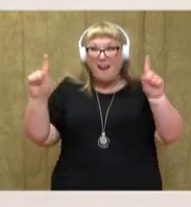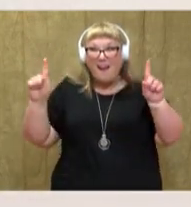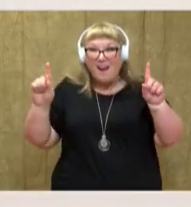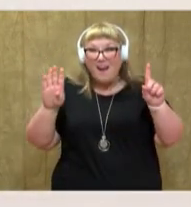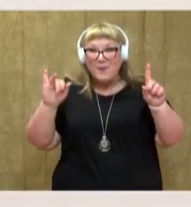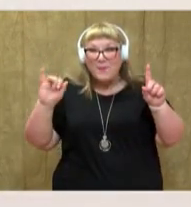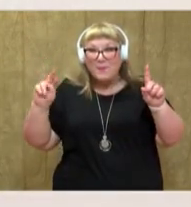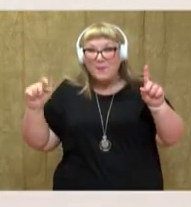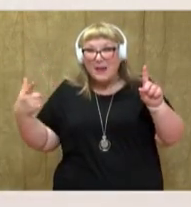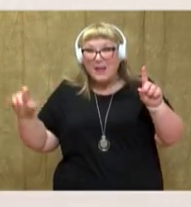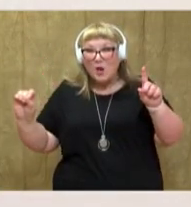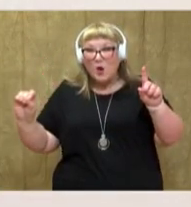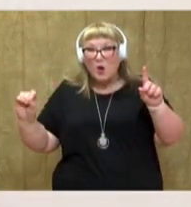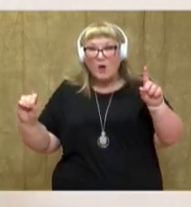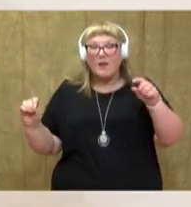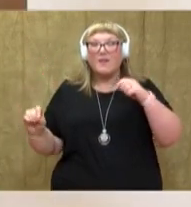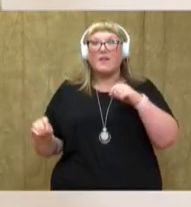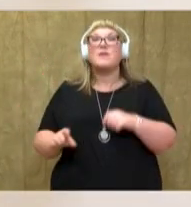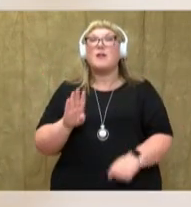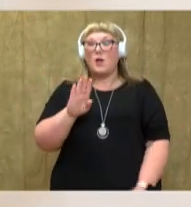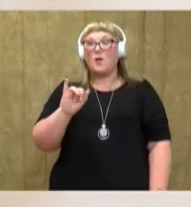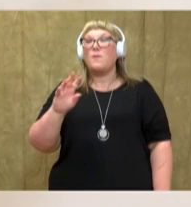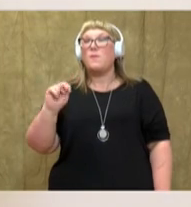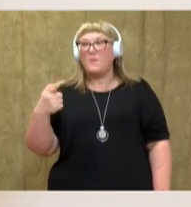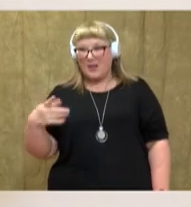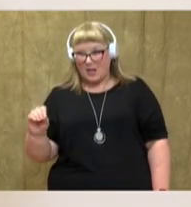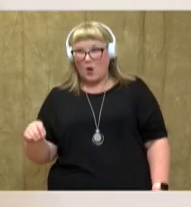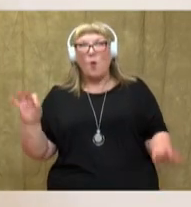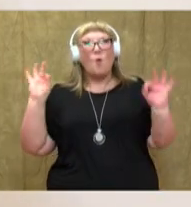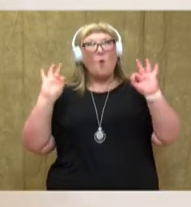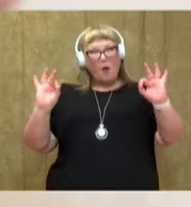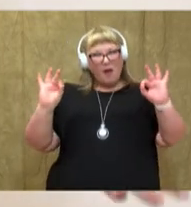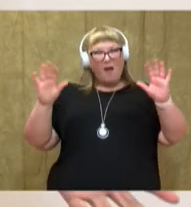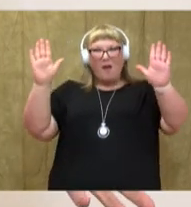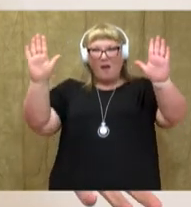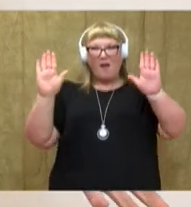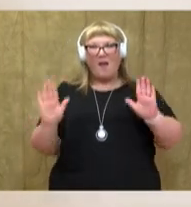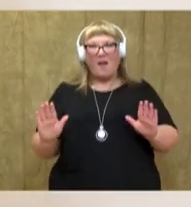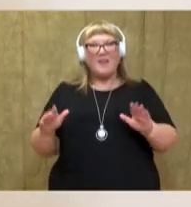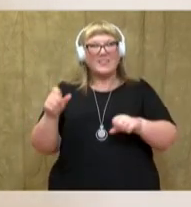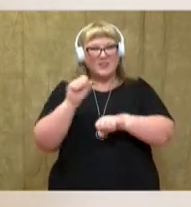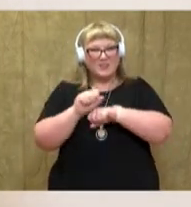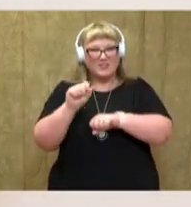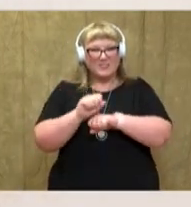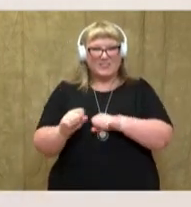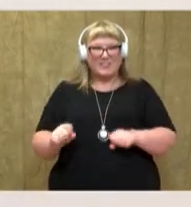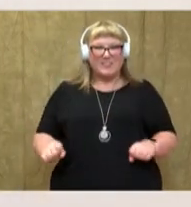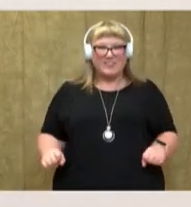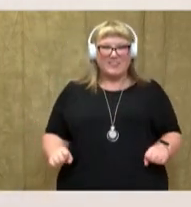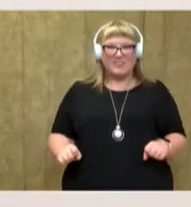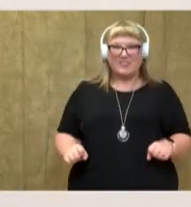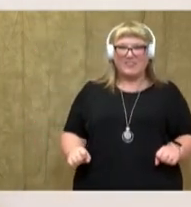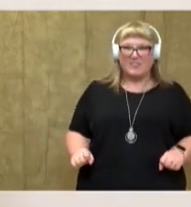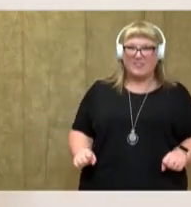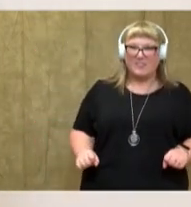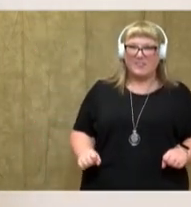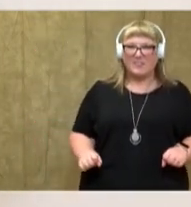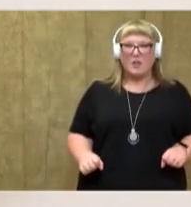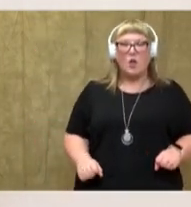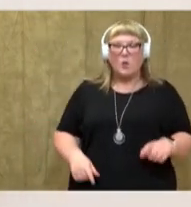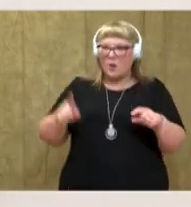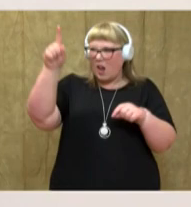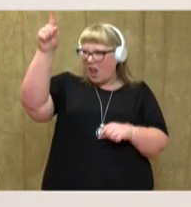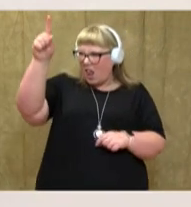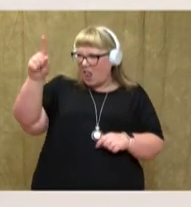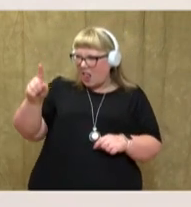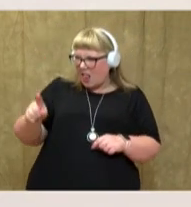Say it. Yes, bingo. Awesome job. You got it. Absolutely. We have went all the way down